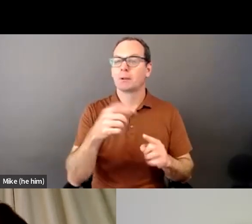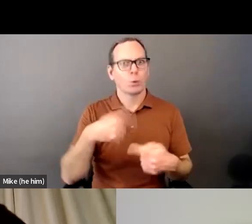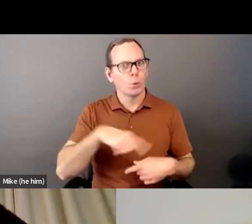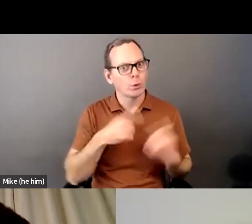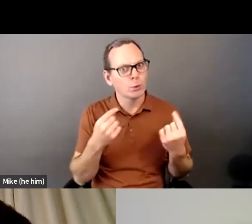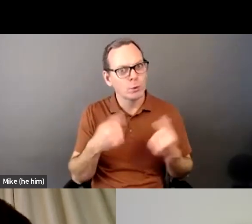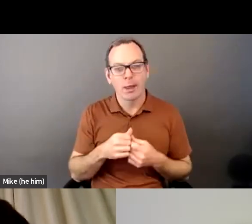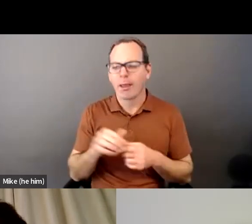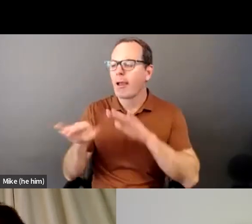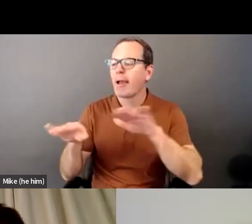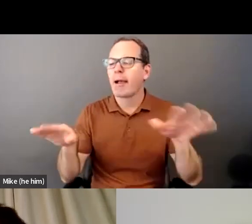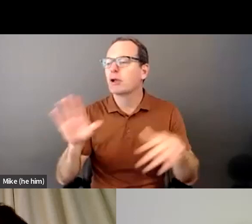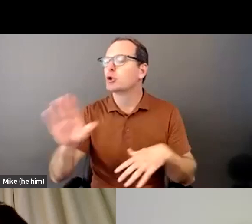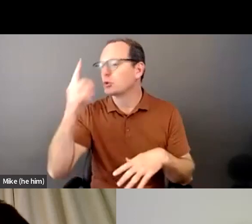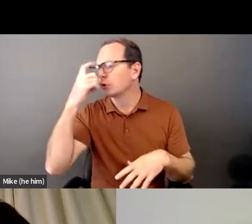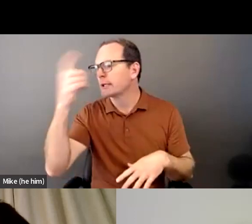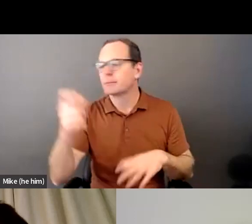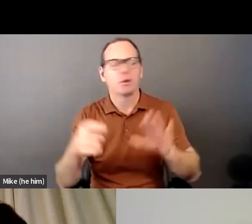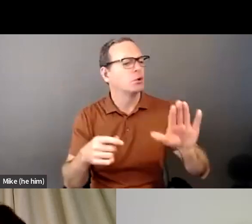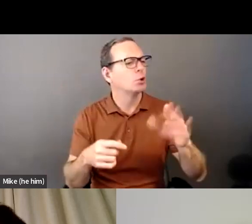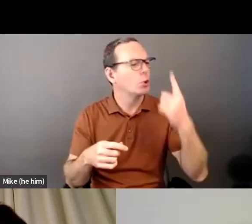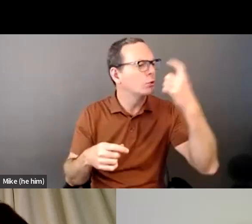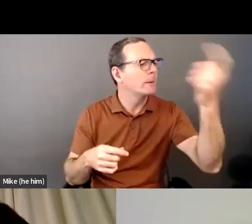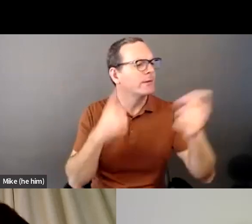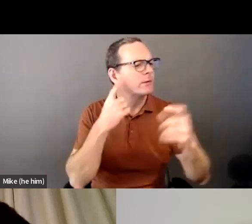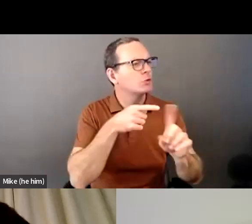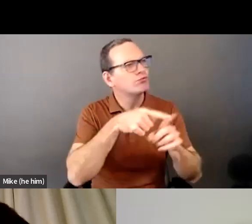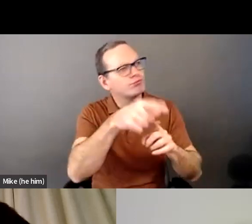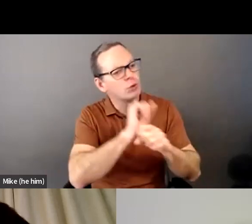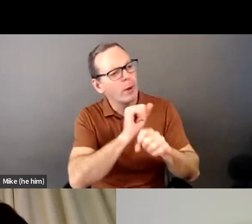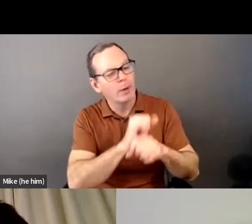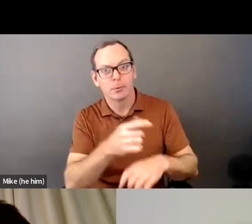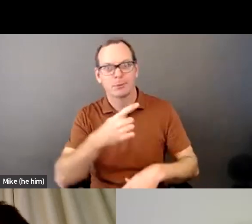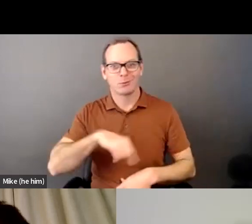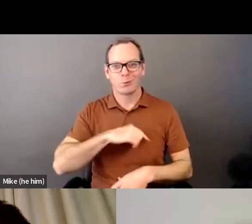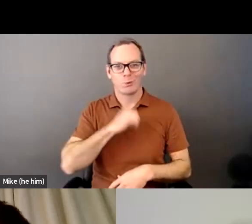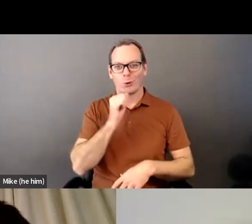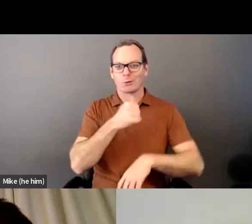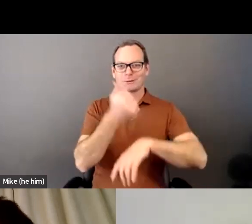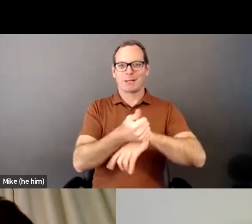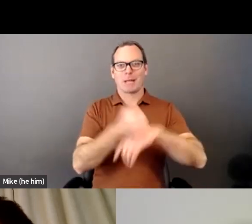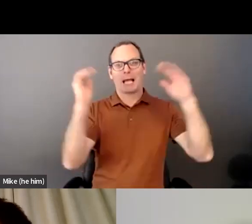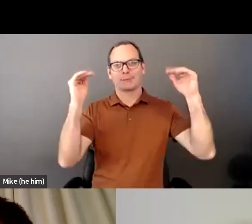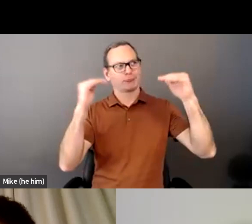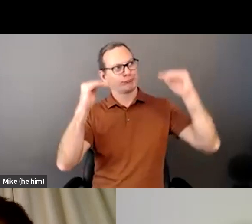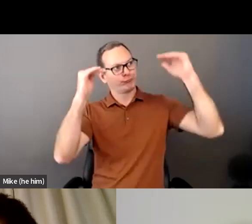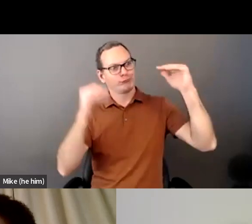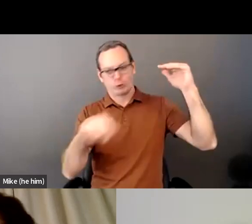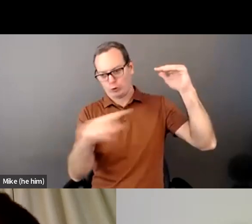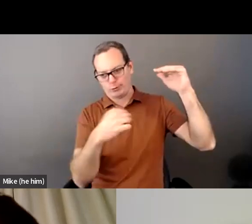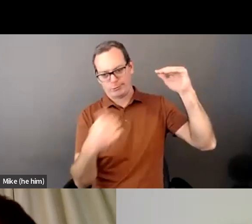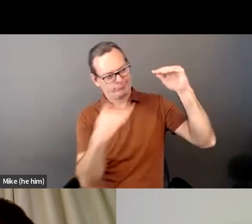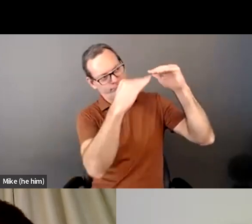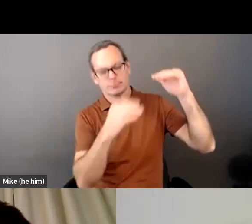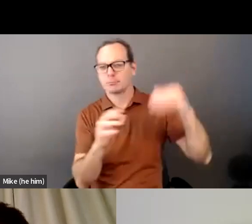your employment dreams? What are your career goals? So instead of us setting the pace and setting the tone, it's youth telling us, you know, what do